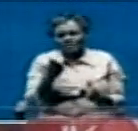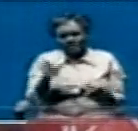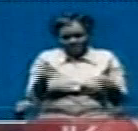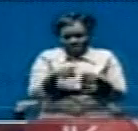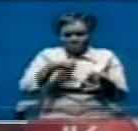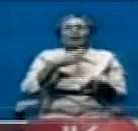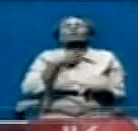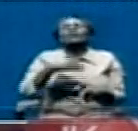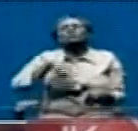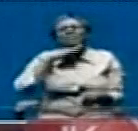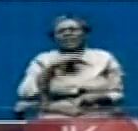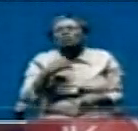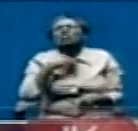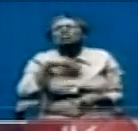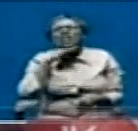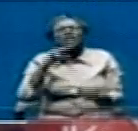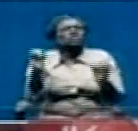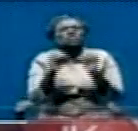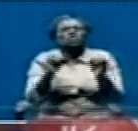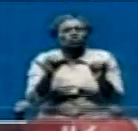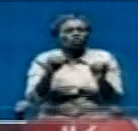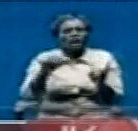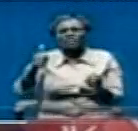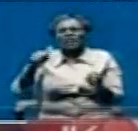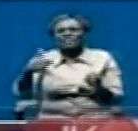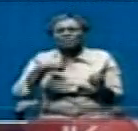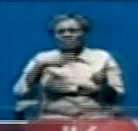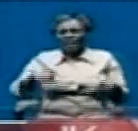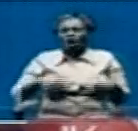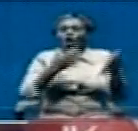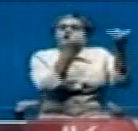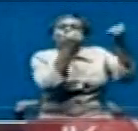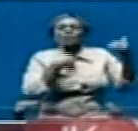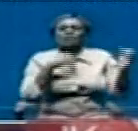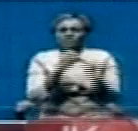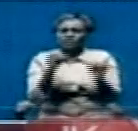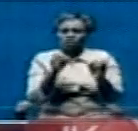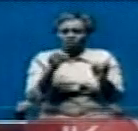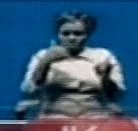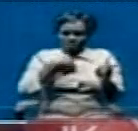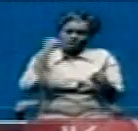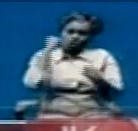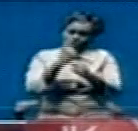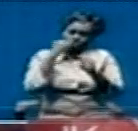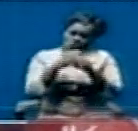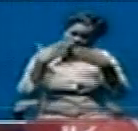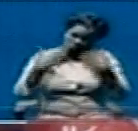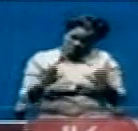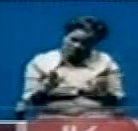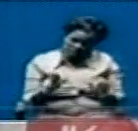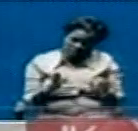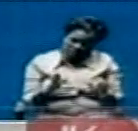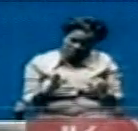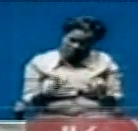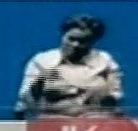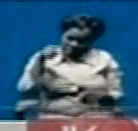I want to die because there's nothing else to keep me alive. I've done what I was born to do. This, to